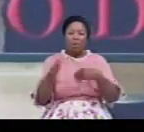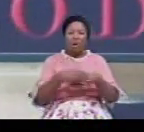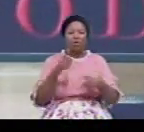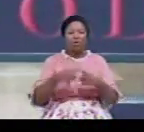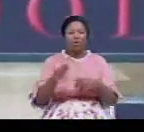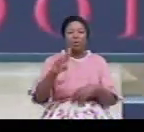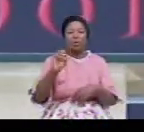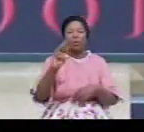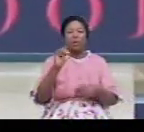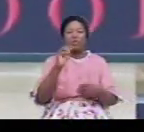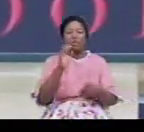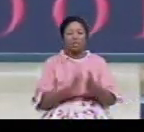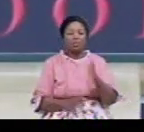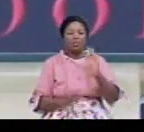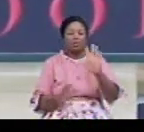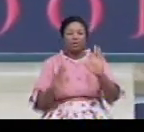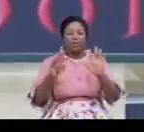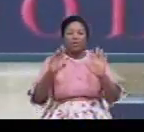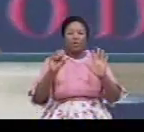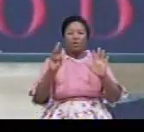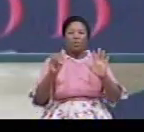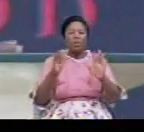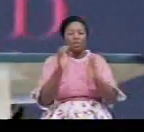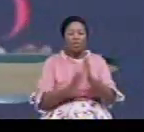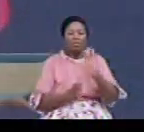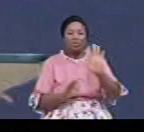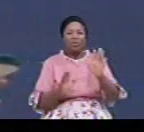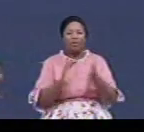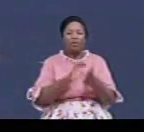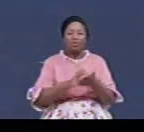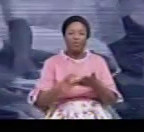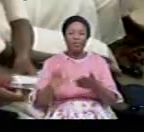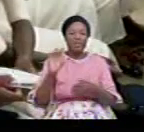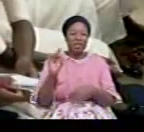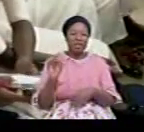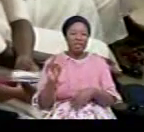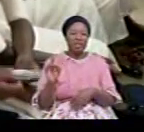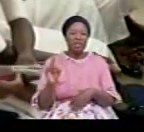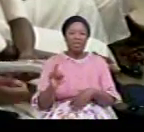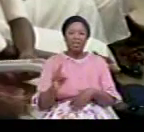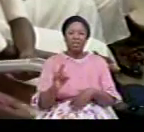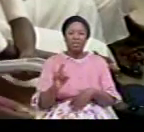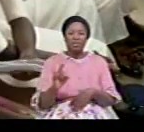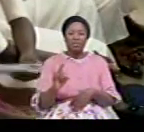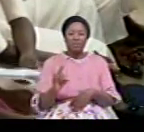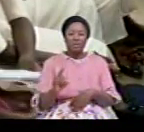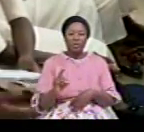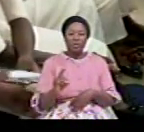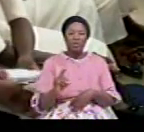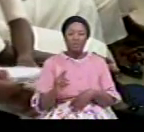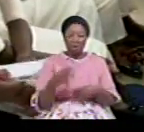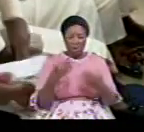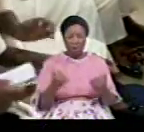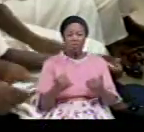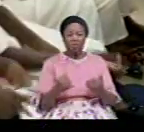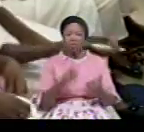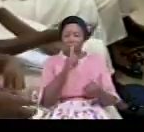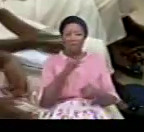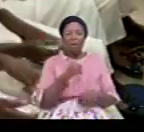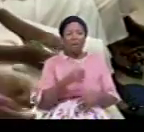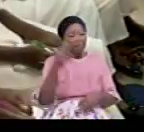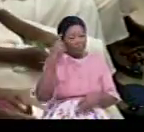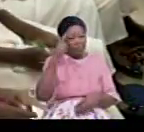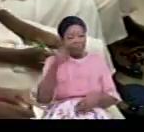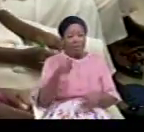chapter 5. And we're looking at verse 8 very definitely now. For God commendeth